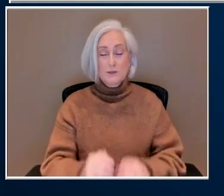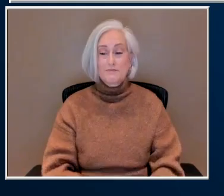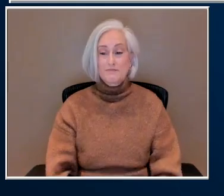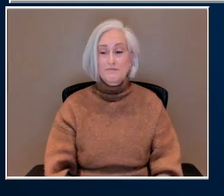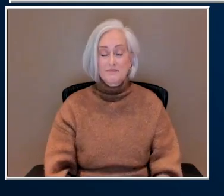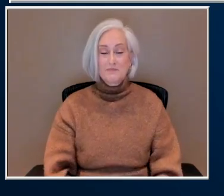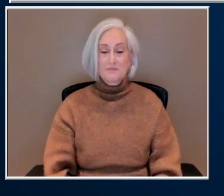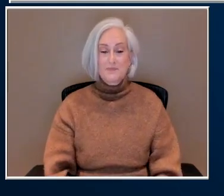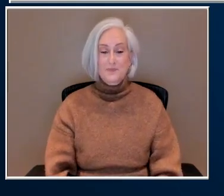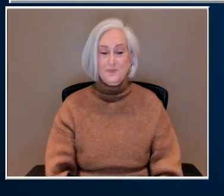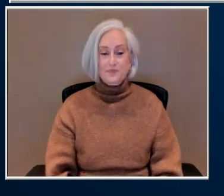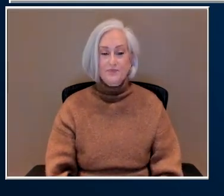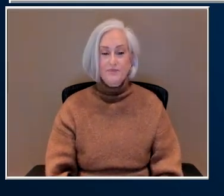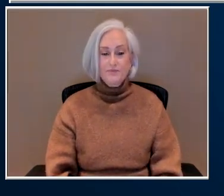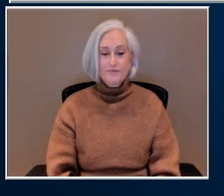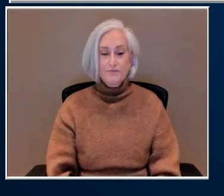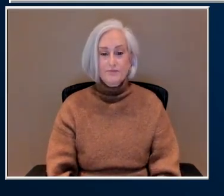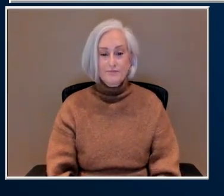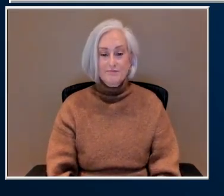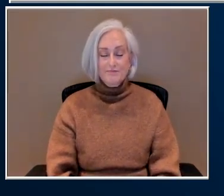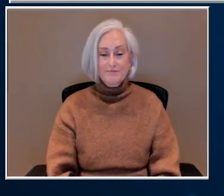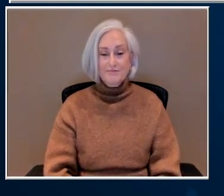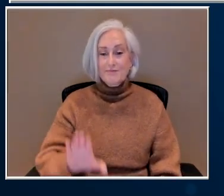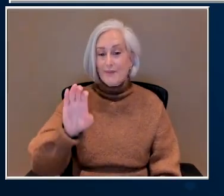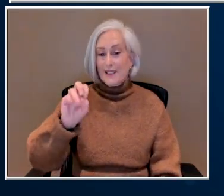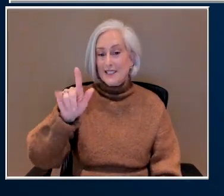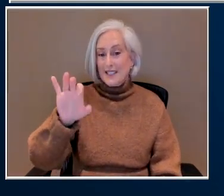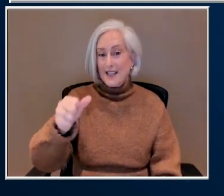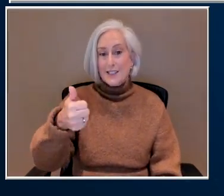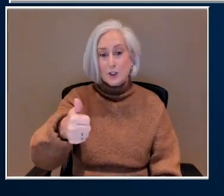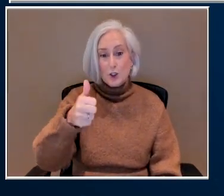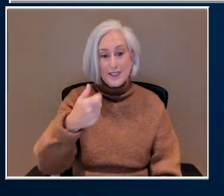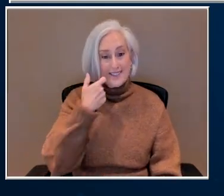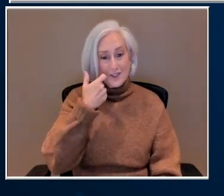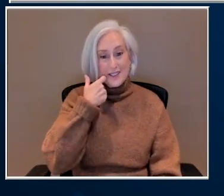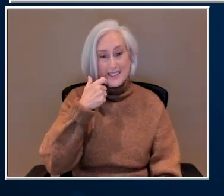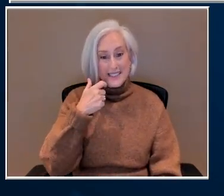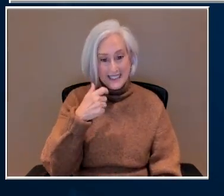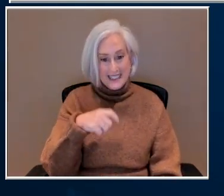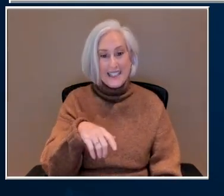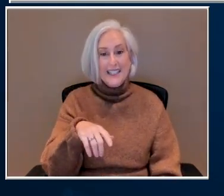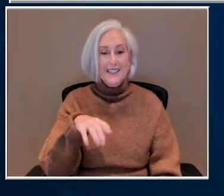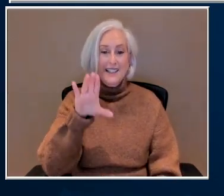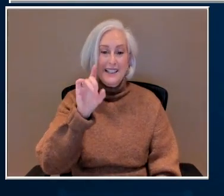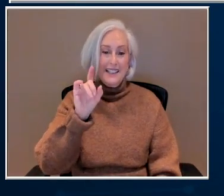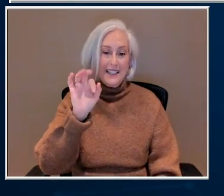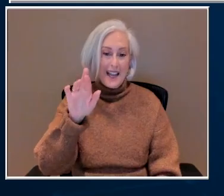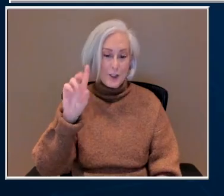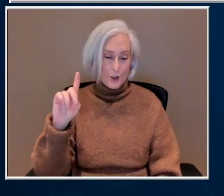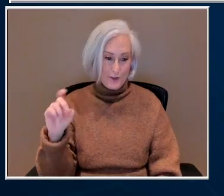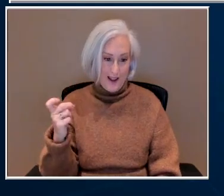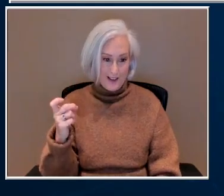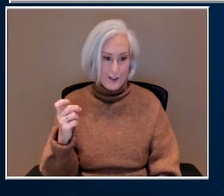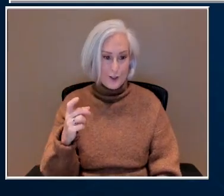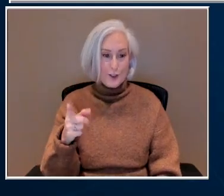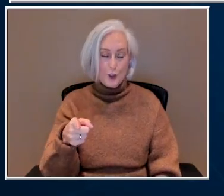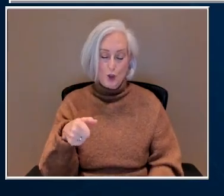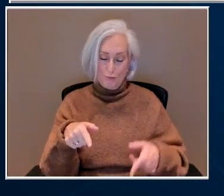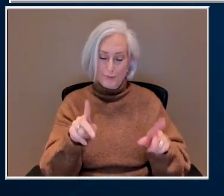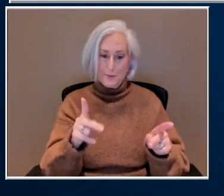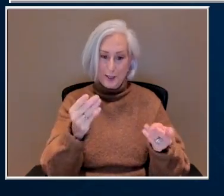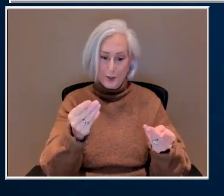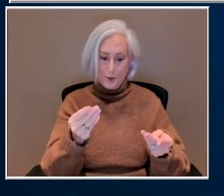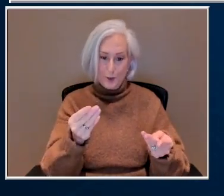Well, Celeste, you recently faced your own cancer diagnosis. You gave us permission to mention this morning. First, just